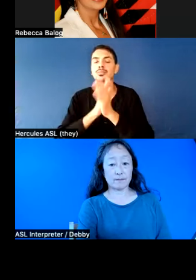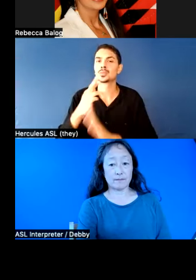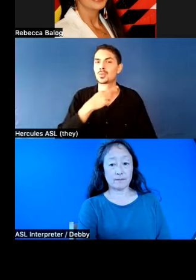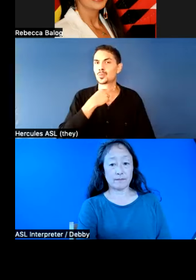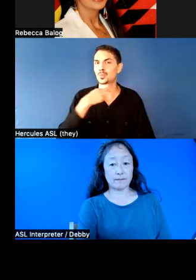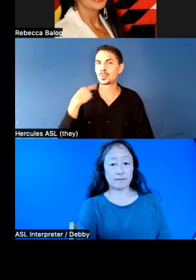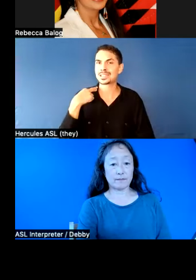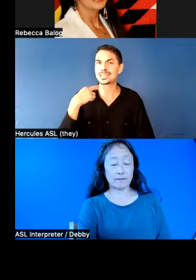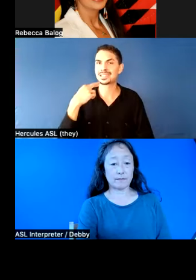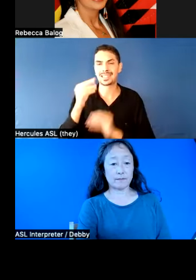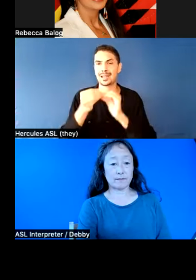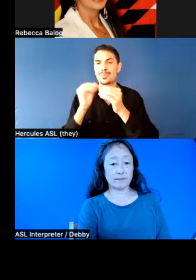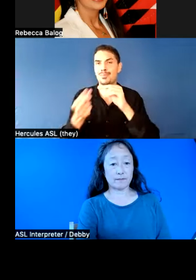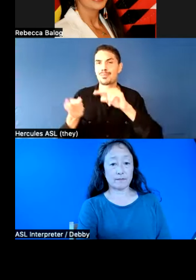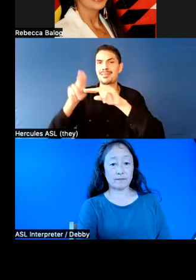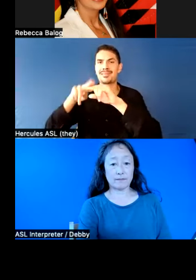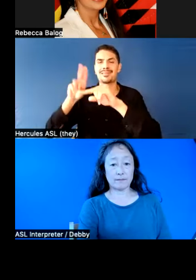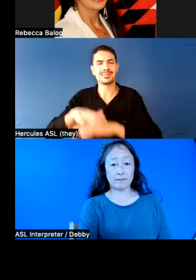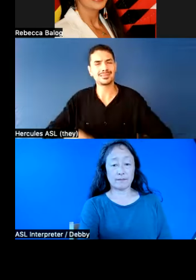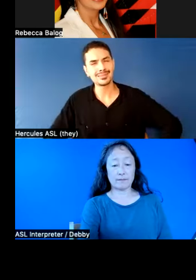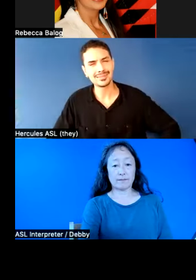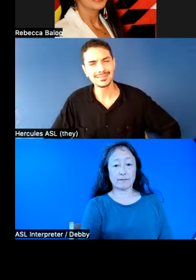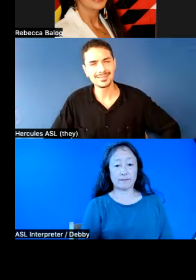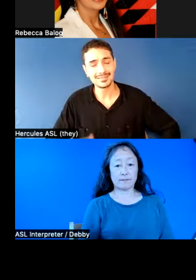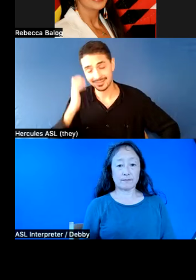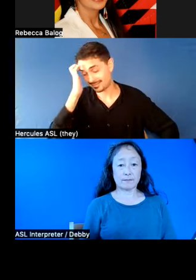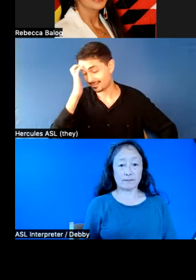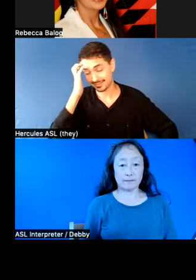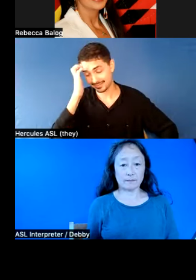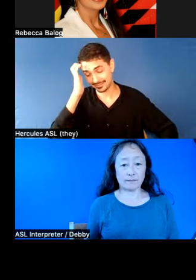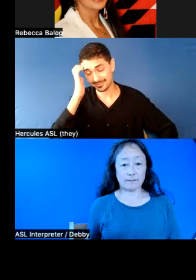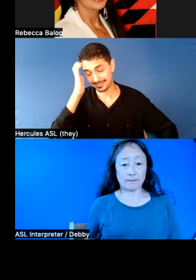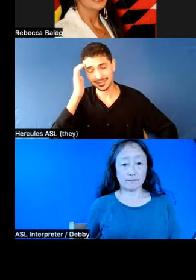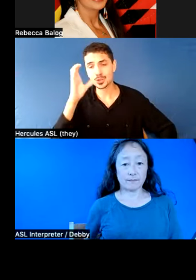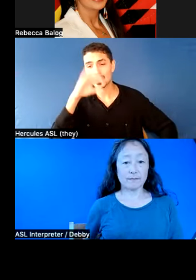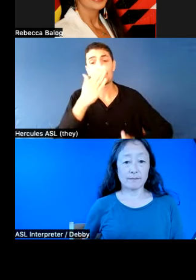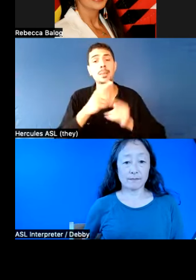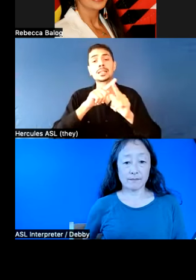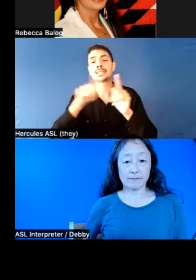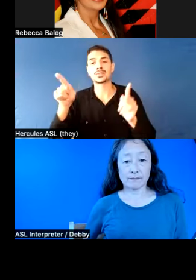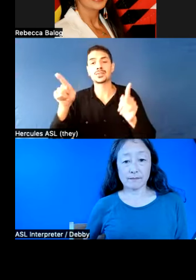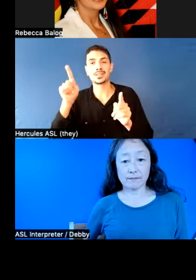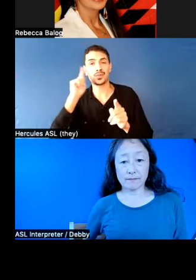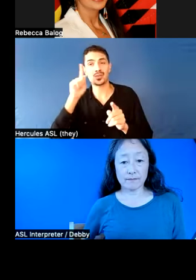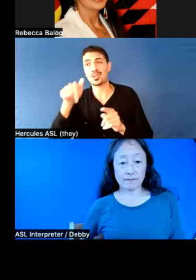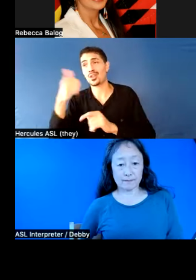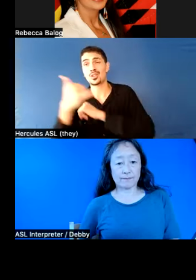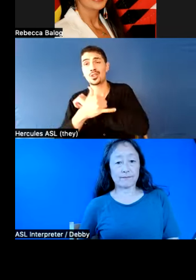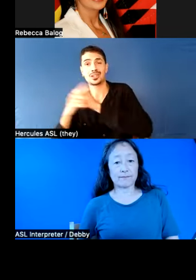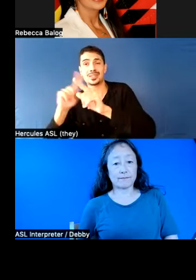just bizarre in Indian country. Maybe for mainstream folks too, and other communities of culture and color.